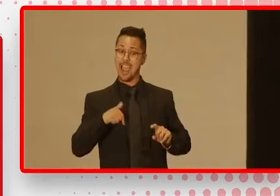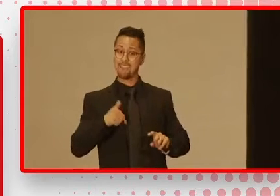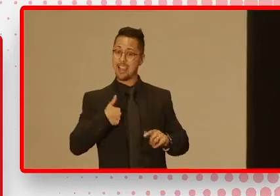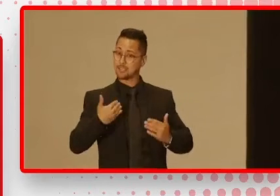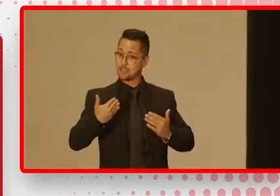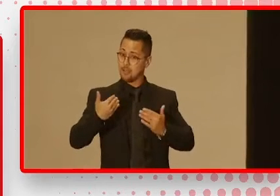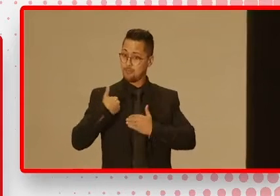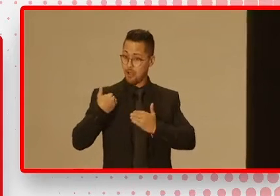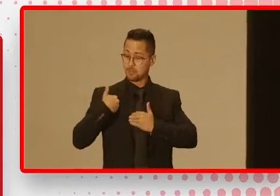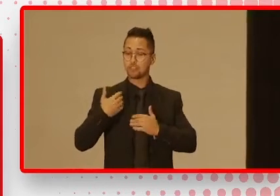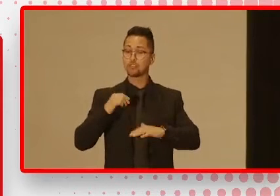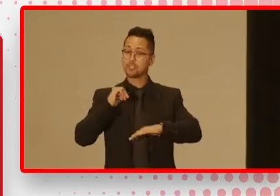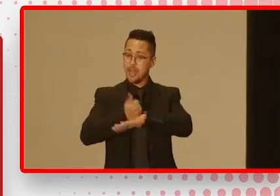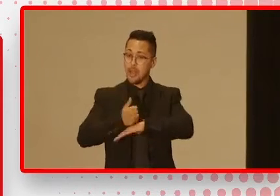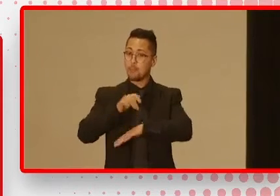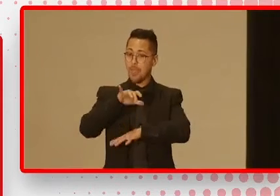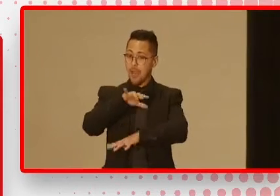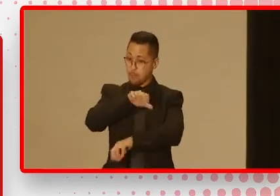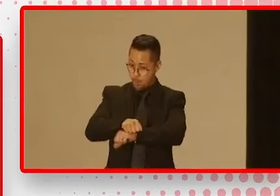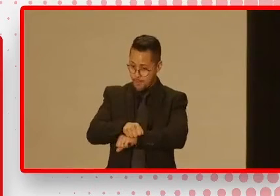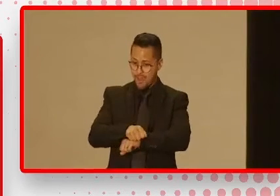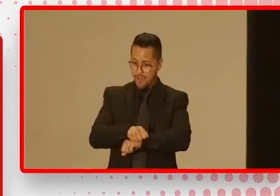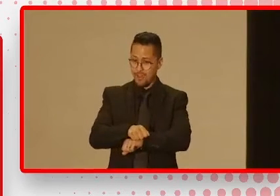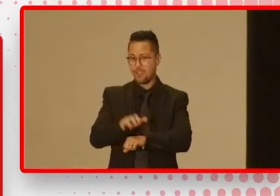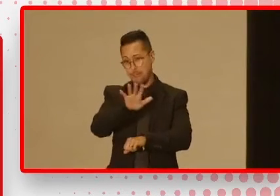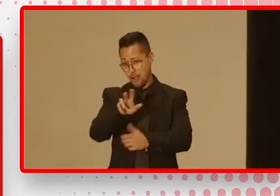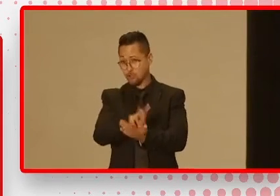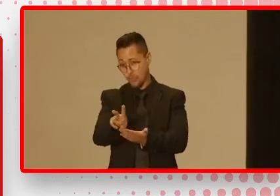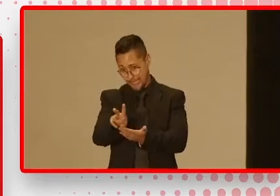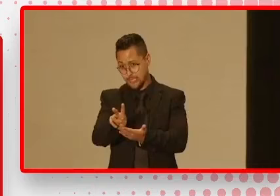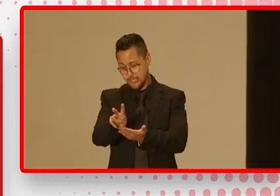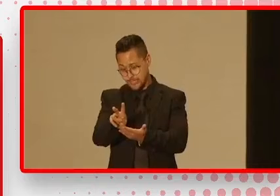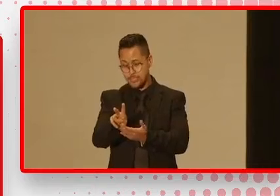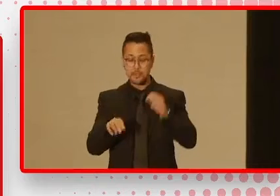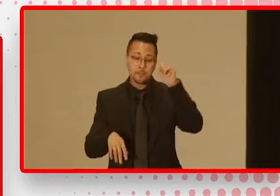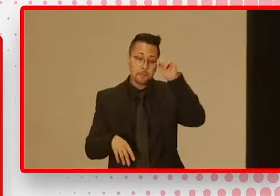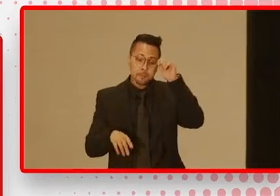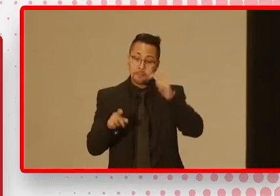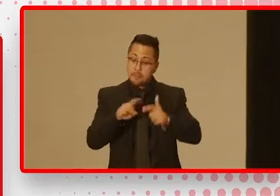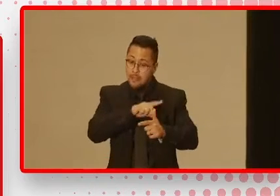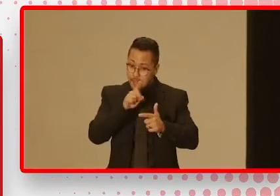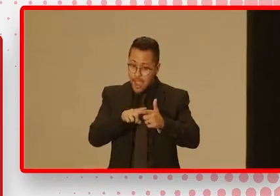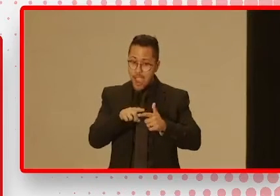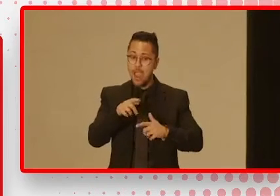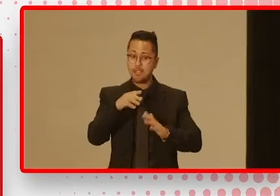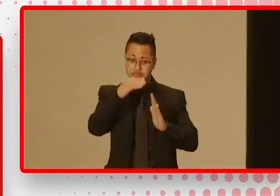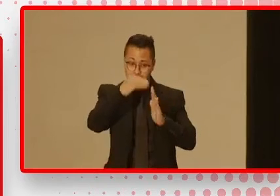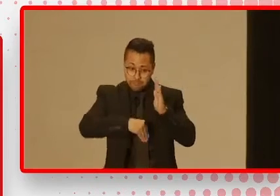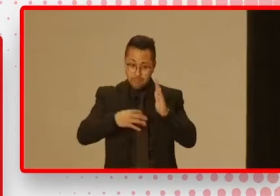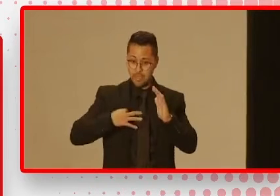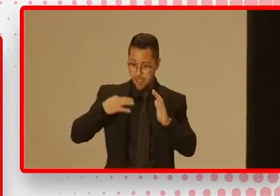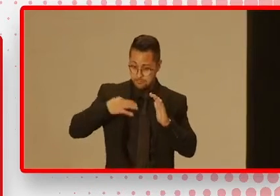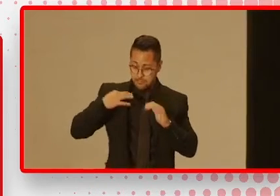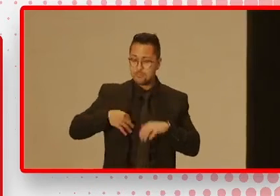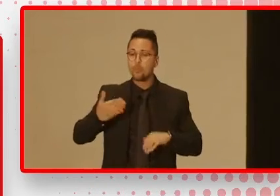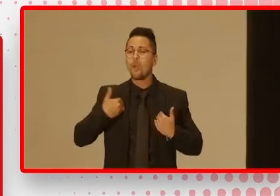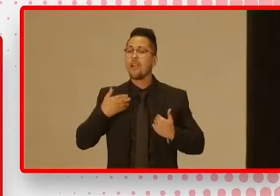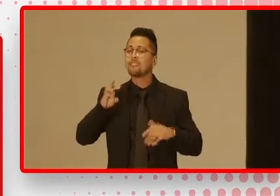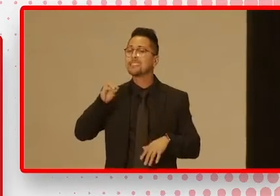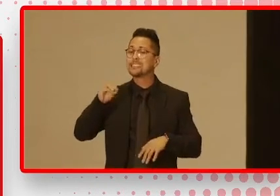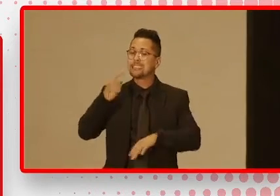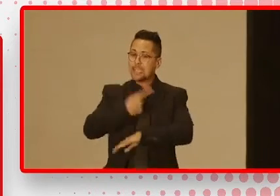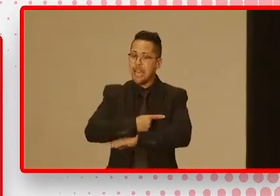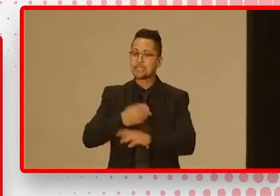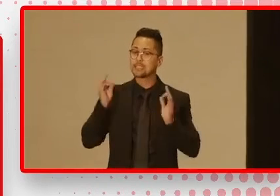that scheduled appointment within 2 weeks. Then once the application is made, we have 60 days to determine